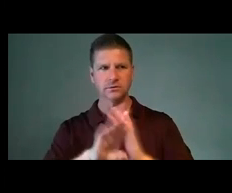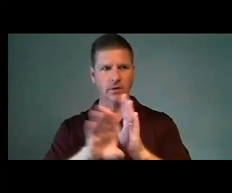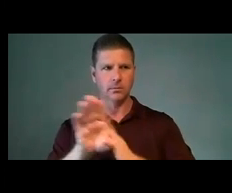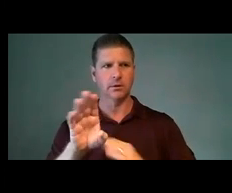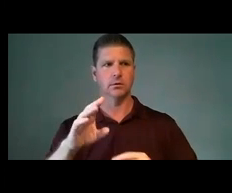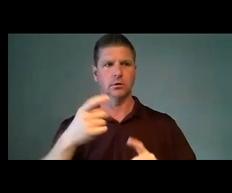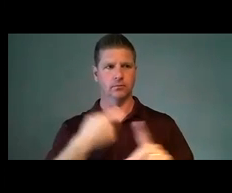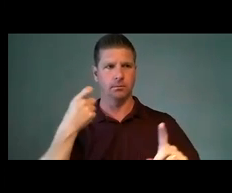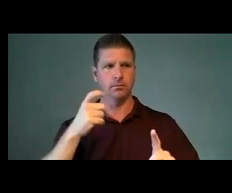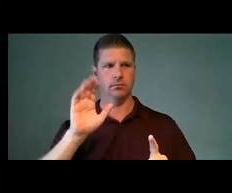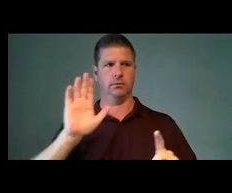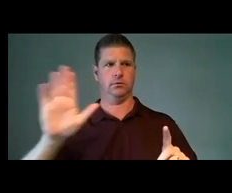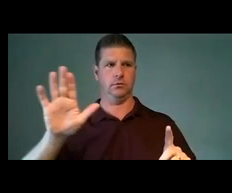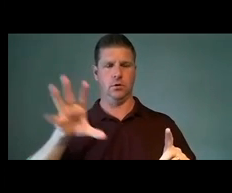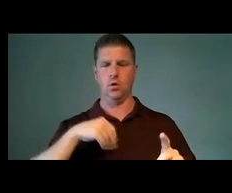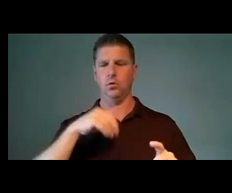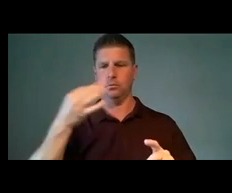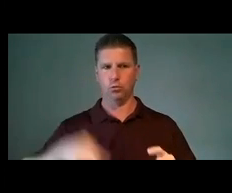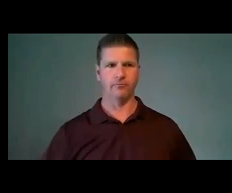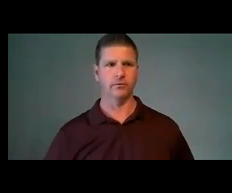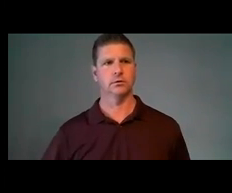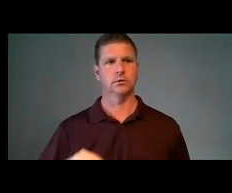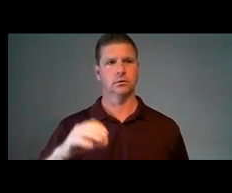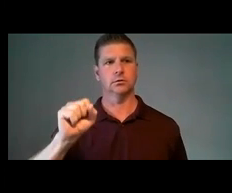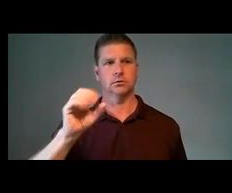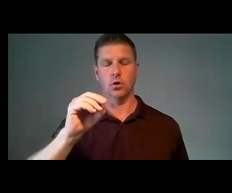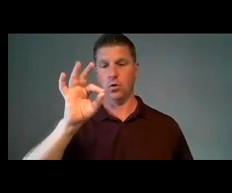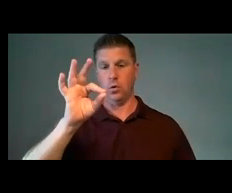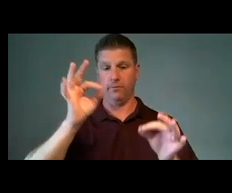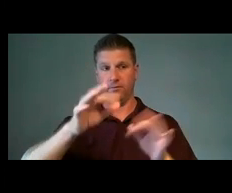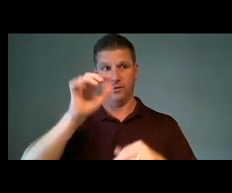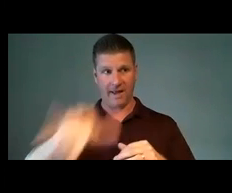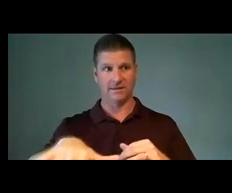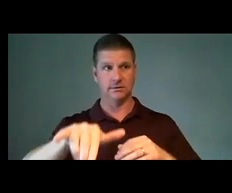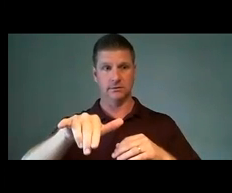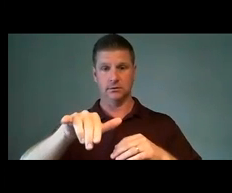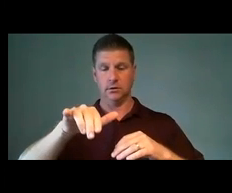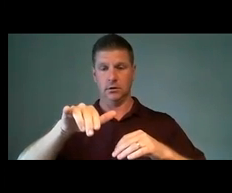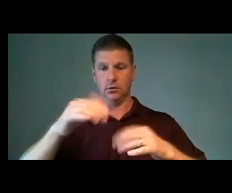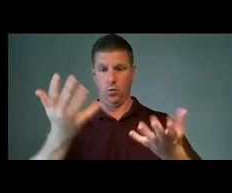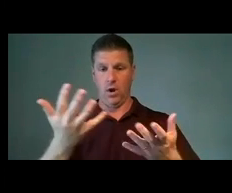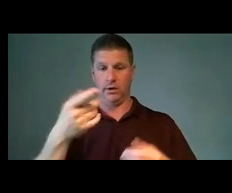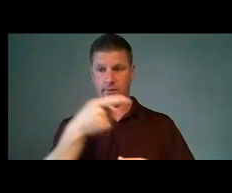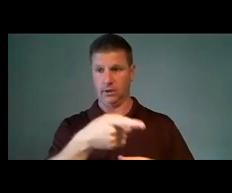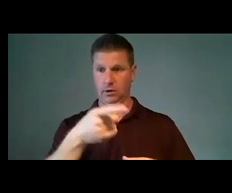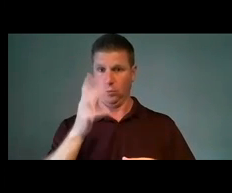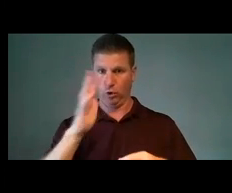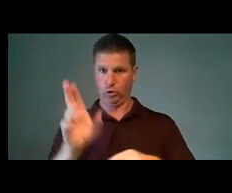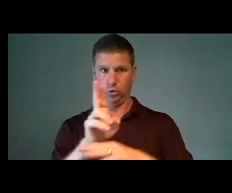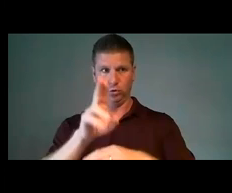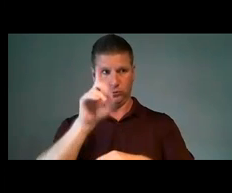their own profits, you know. So if that's the stage and if that is what they're bringing to our